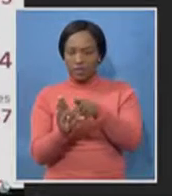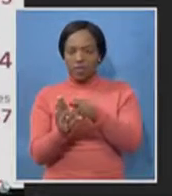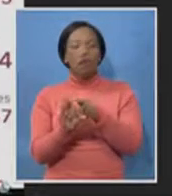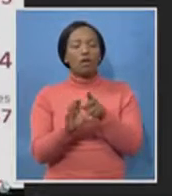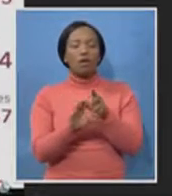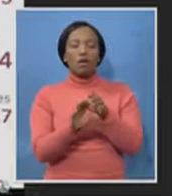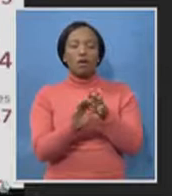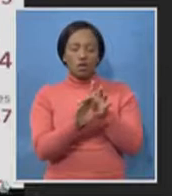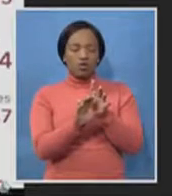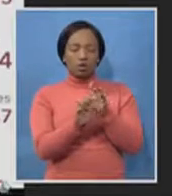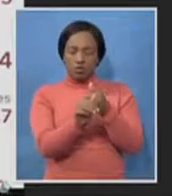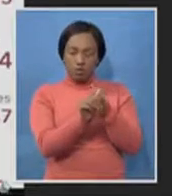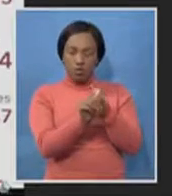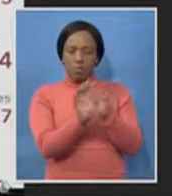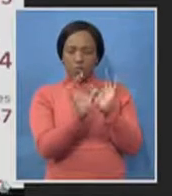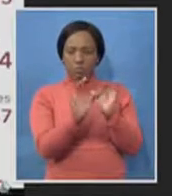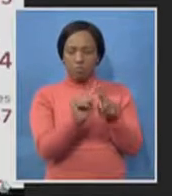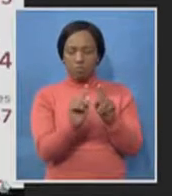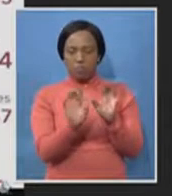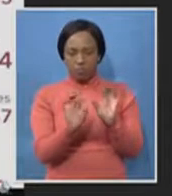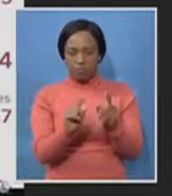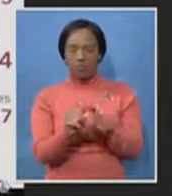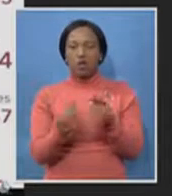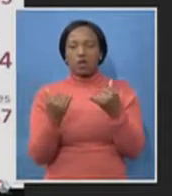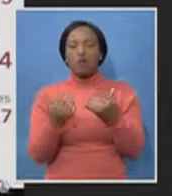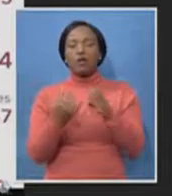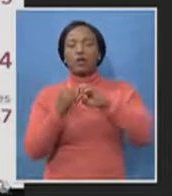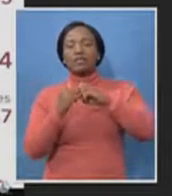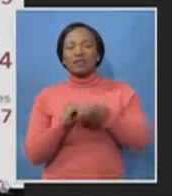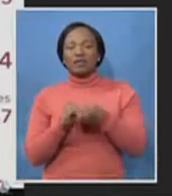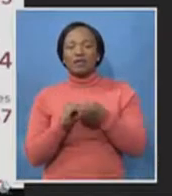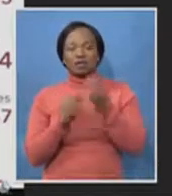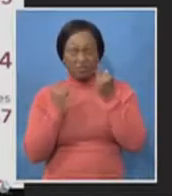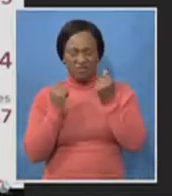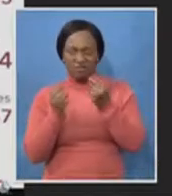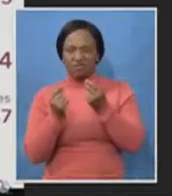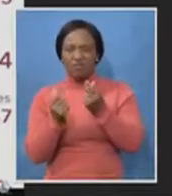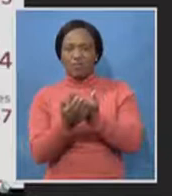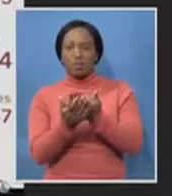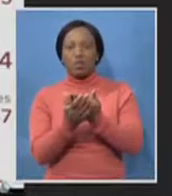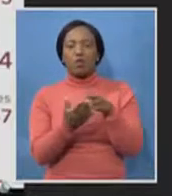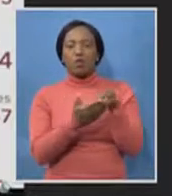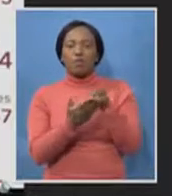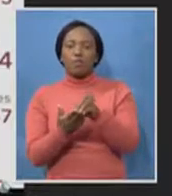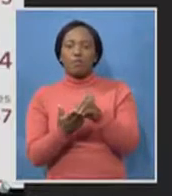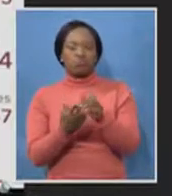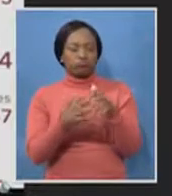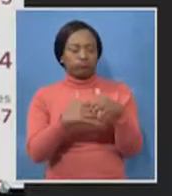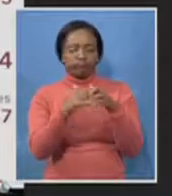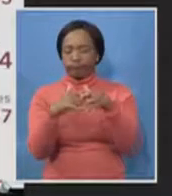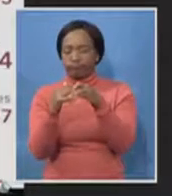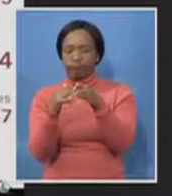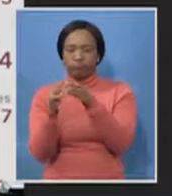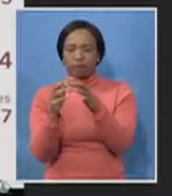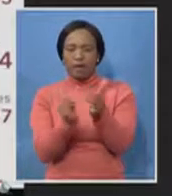So I think we are trying to move this as quickly as possible and bring the partnerships. The governing structure is being finalized,